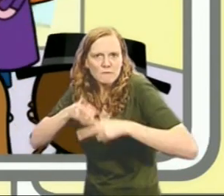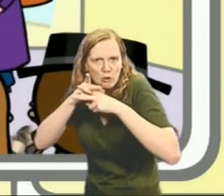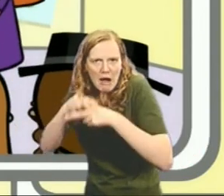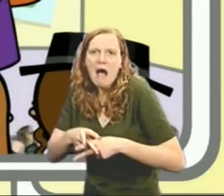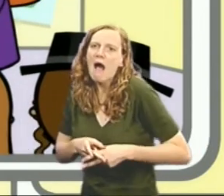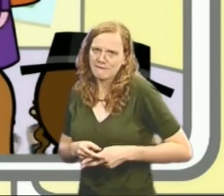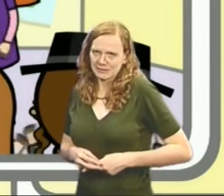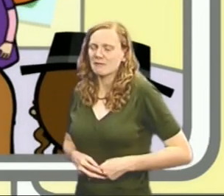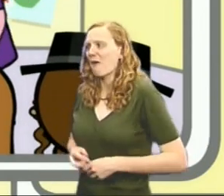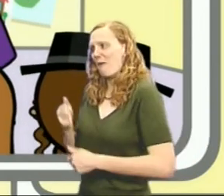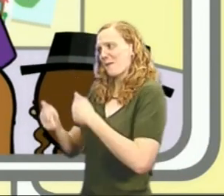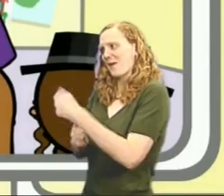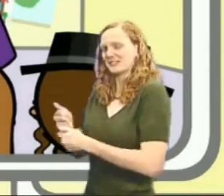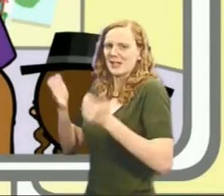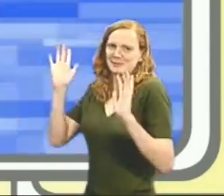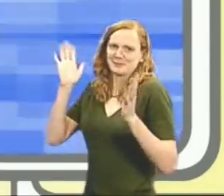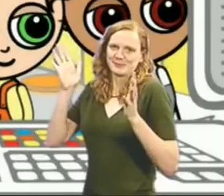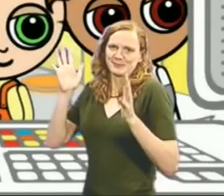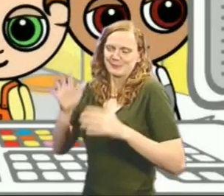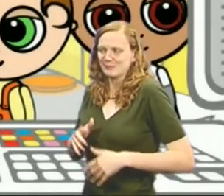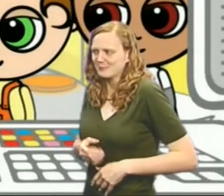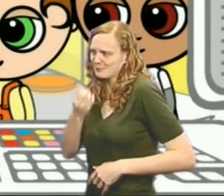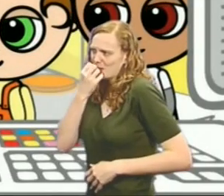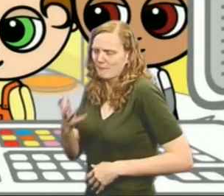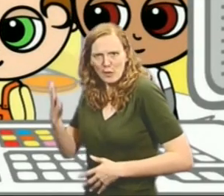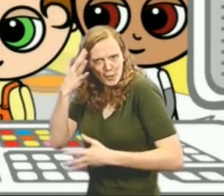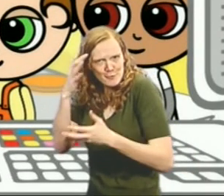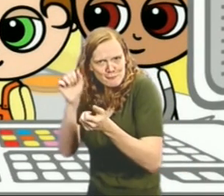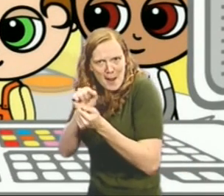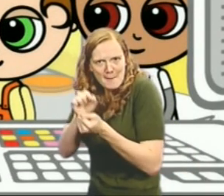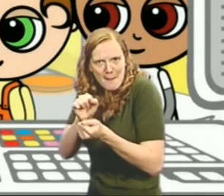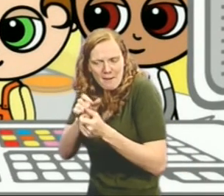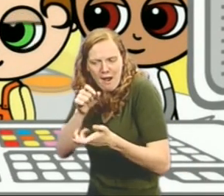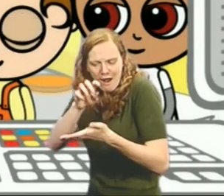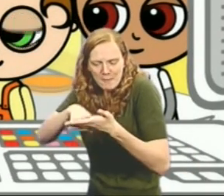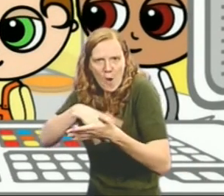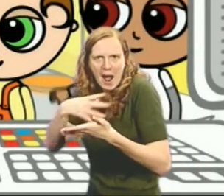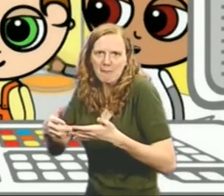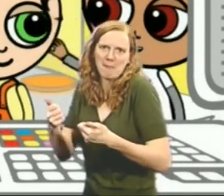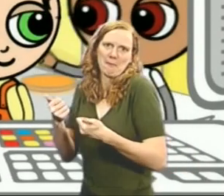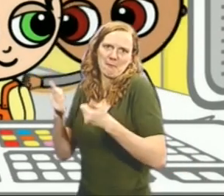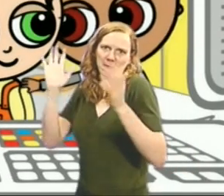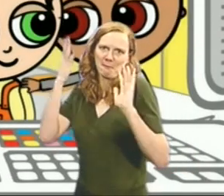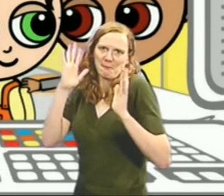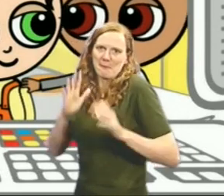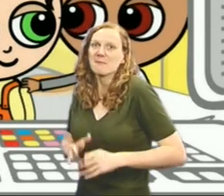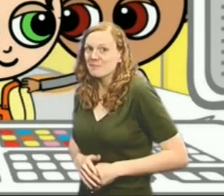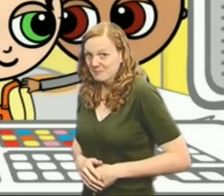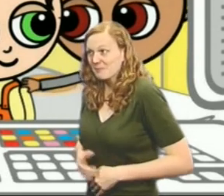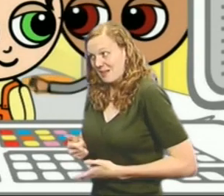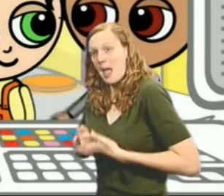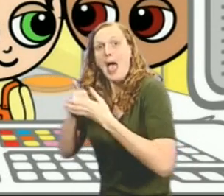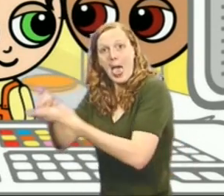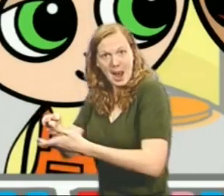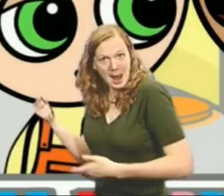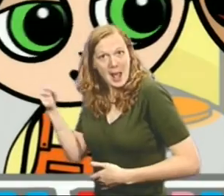done, Mary. That was lovely. Mary remembered all her words perfectly. You were the answer to her